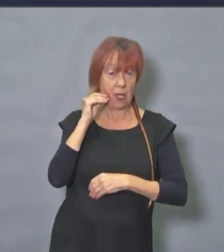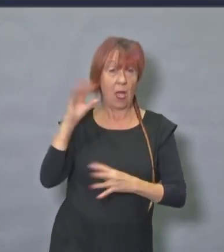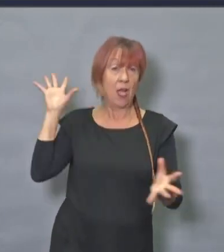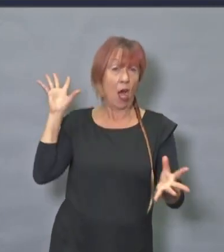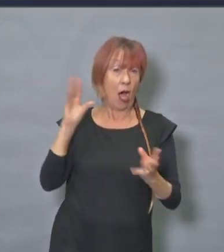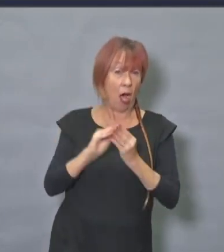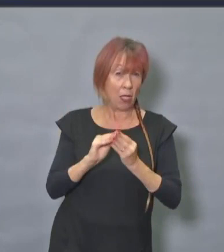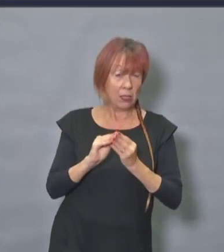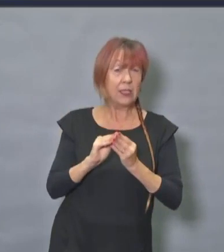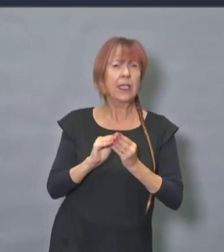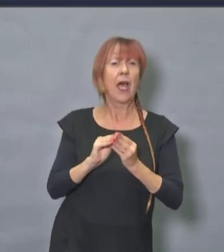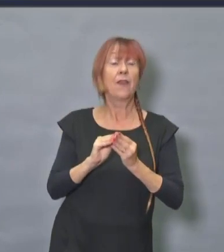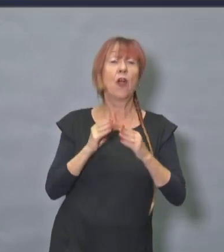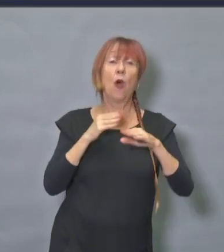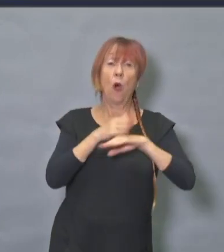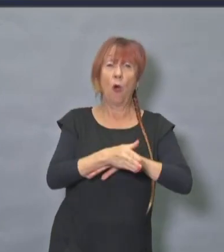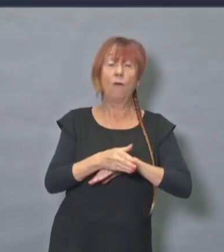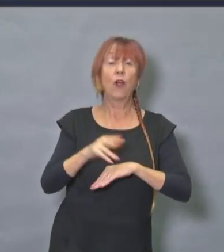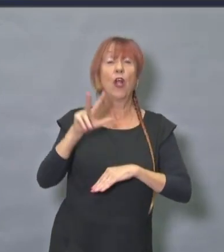of deaths to over